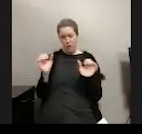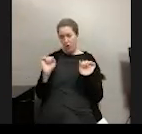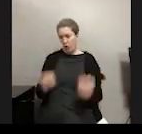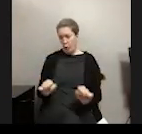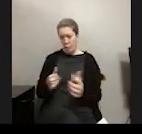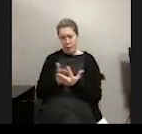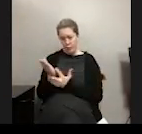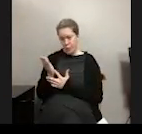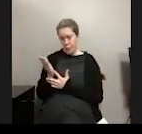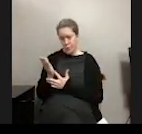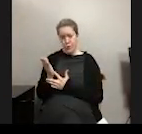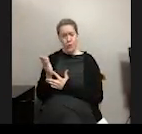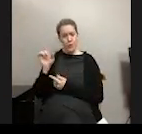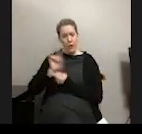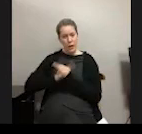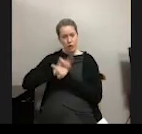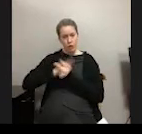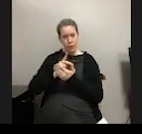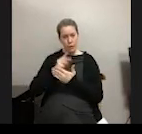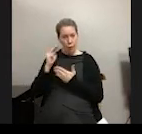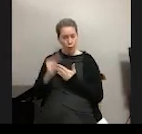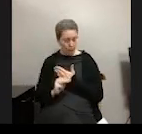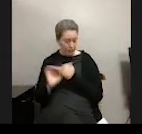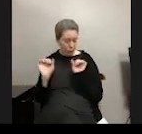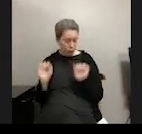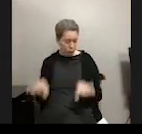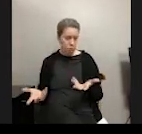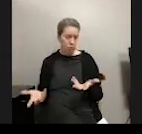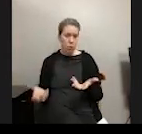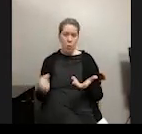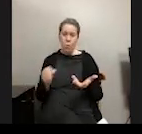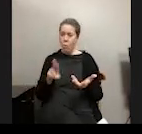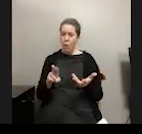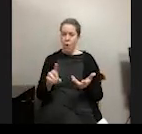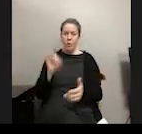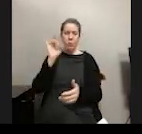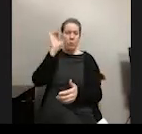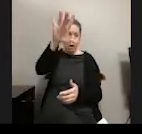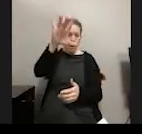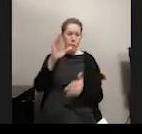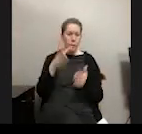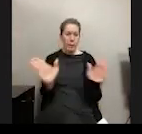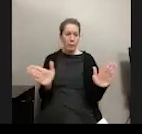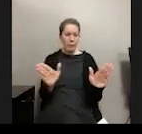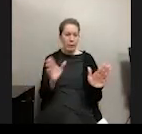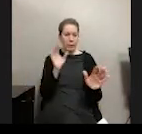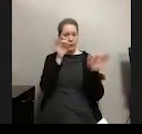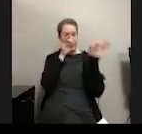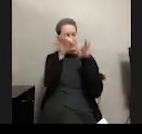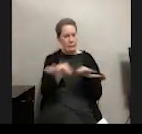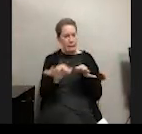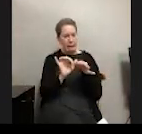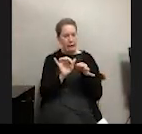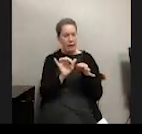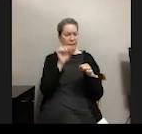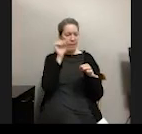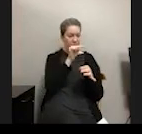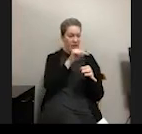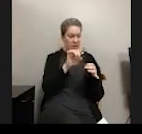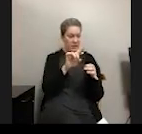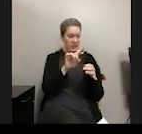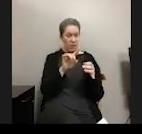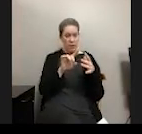like putting out to the public, this is how this work was created from start to finish, and being transparent about